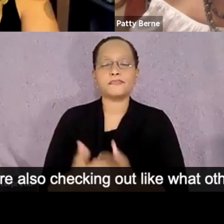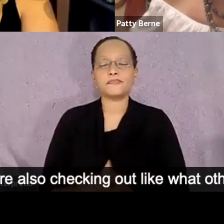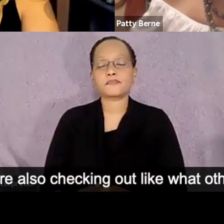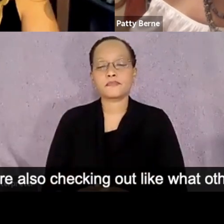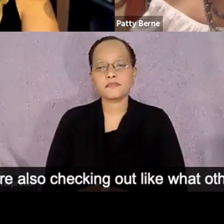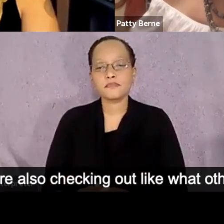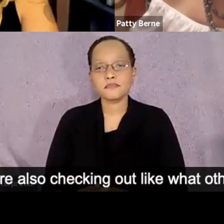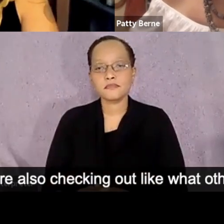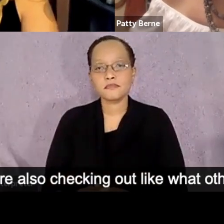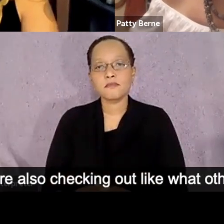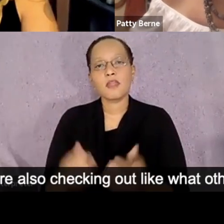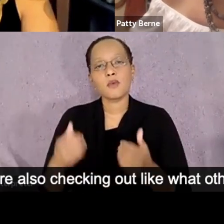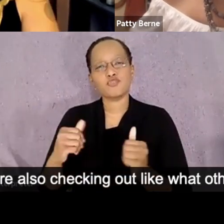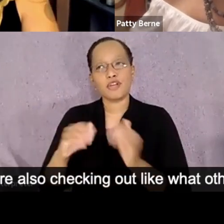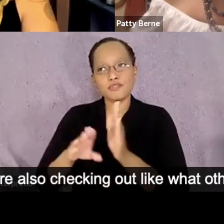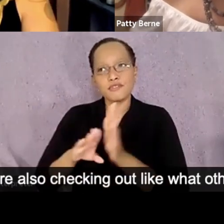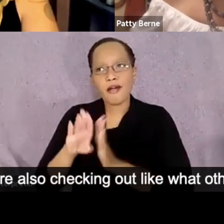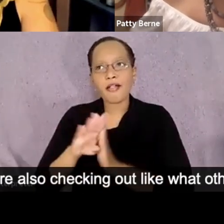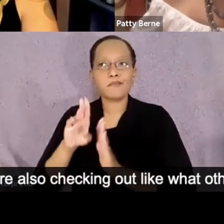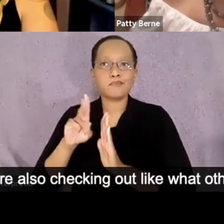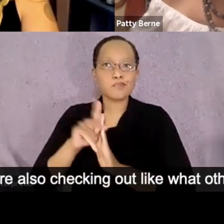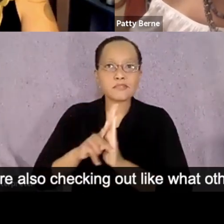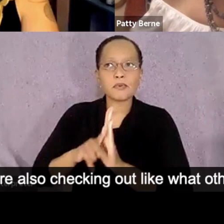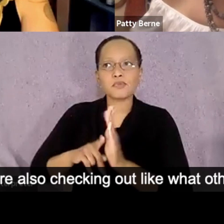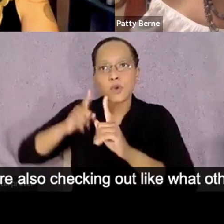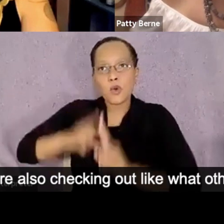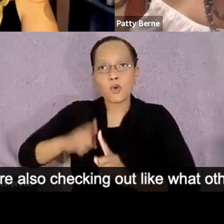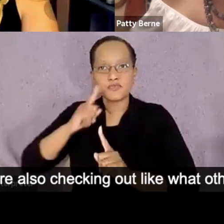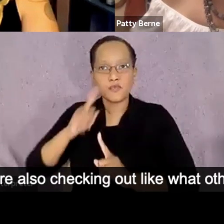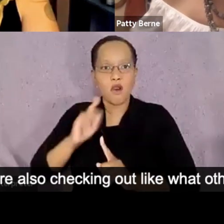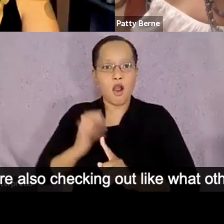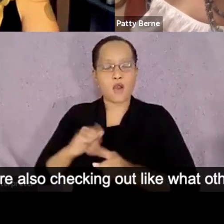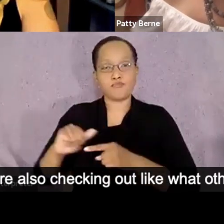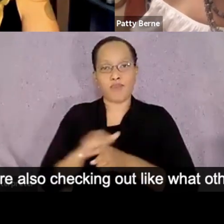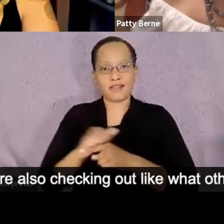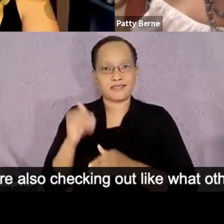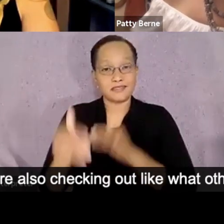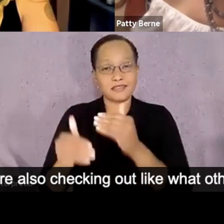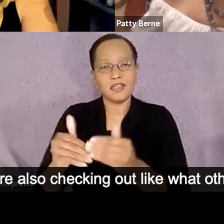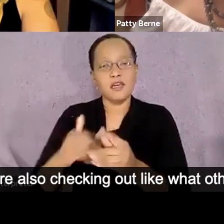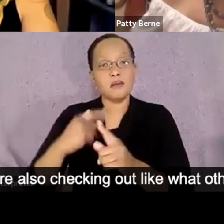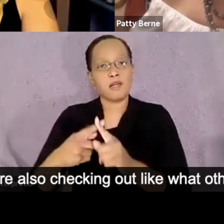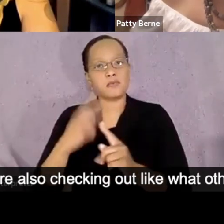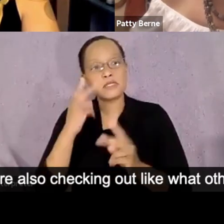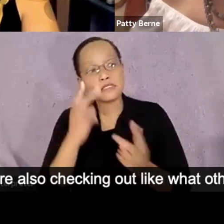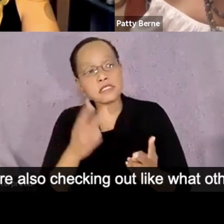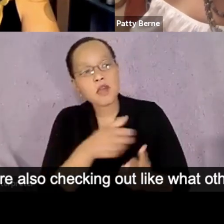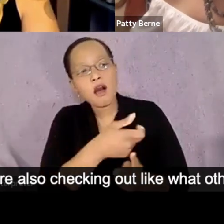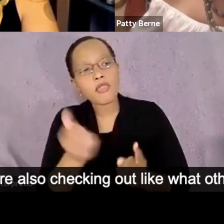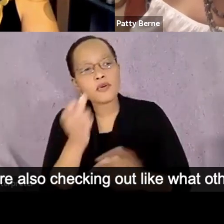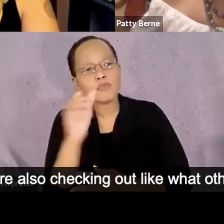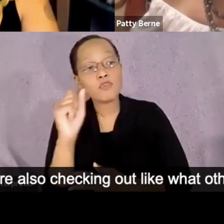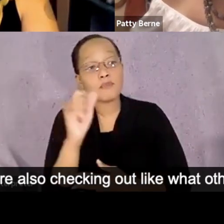kind of developing principles and practices. We're also checking out what other movements were receptive and what were not, and who